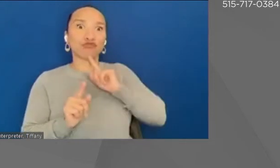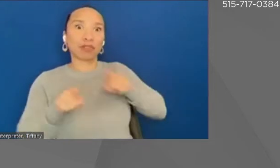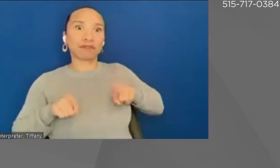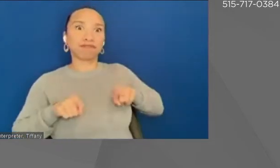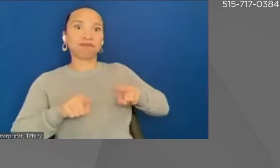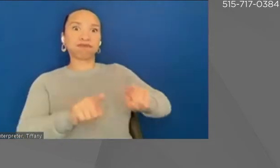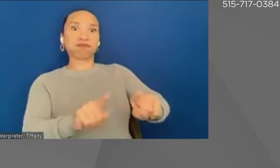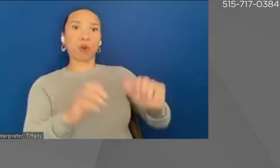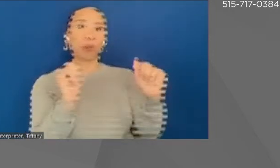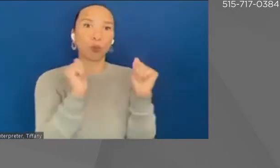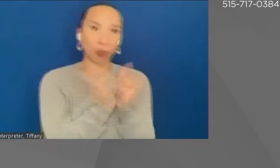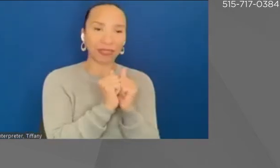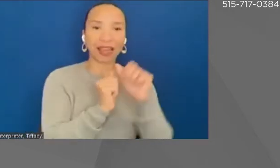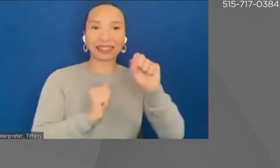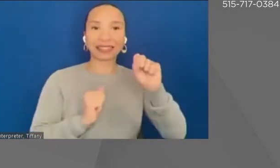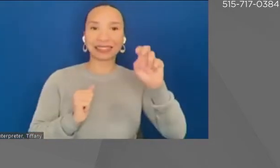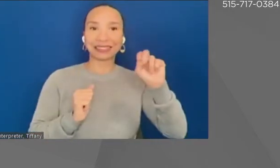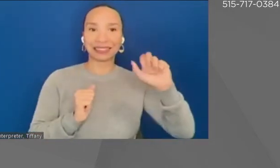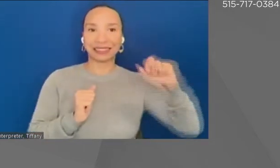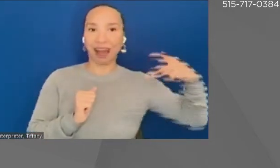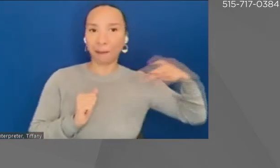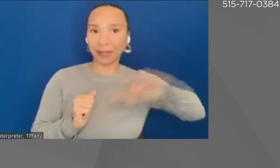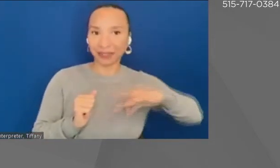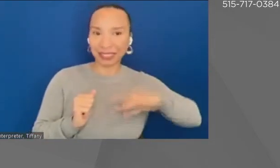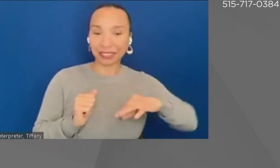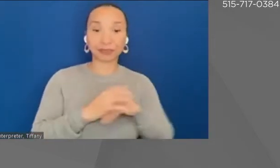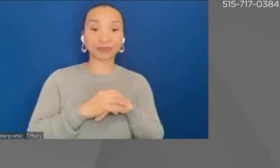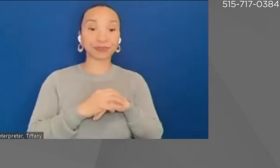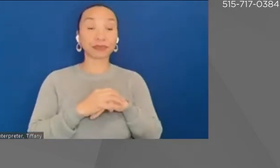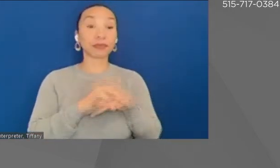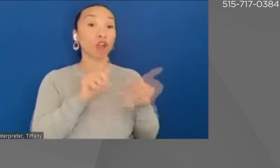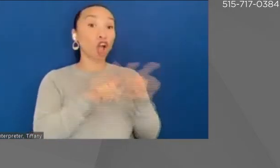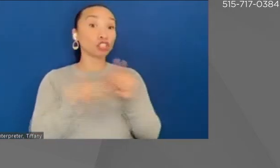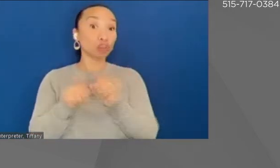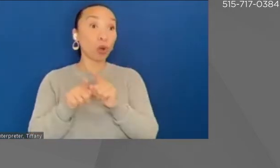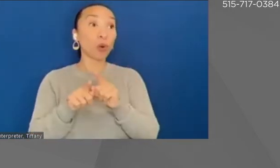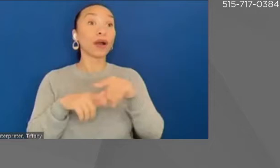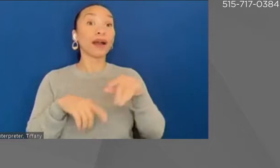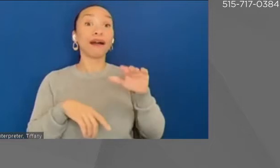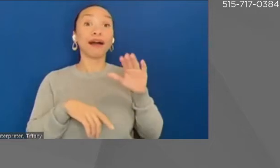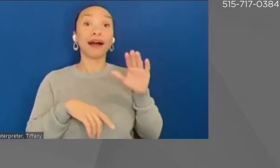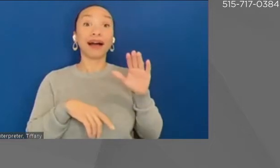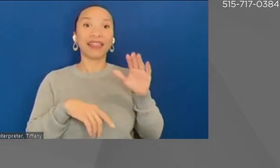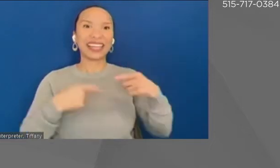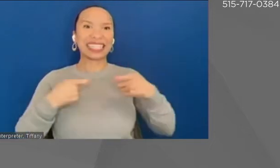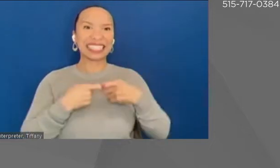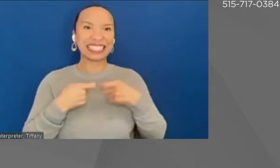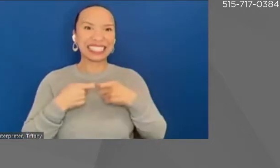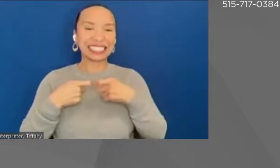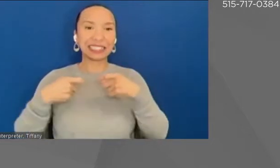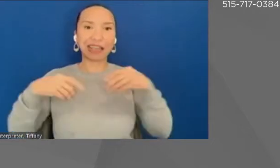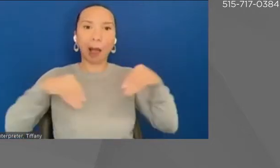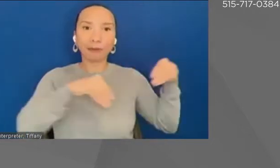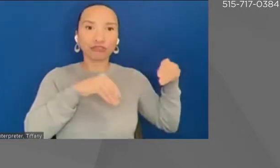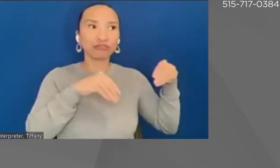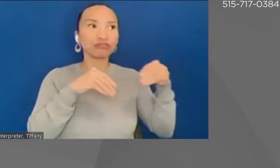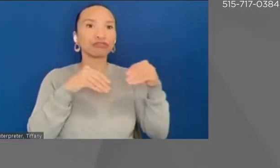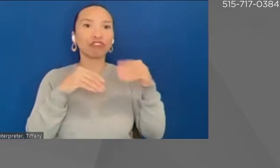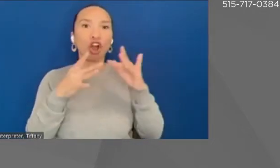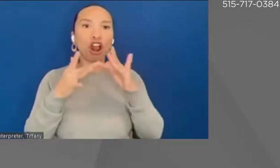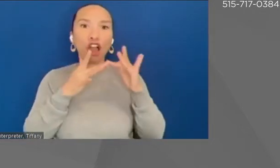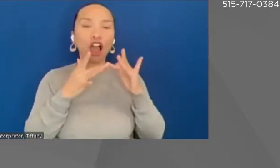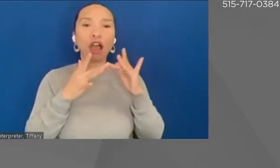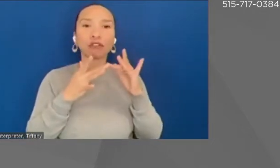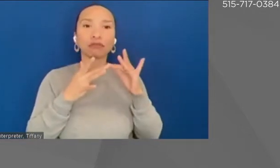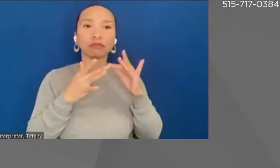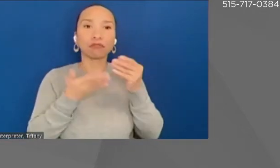SNAP benefits? And then also with the e-commerce and online grocery, it's also crucially available that we have